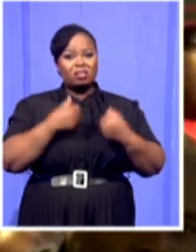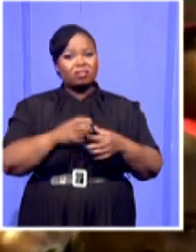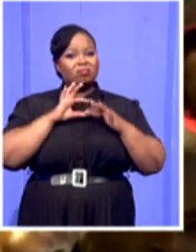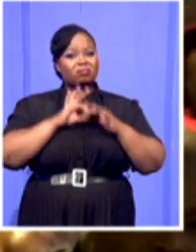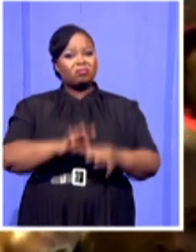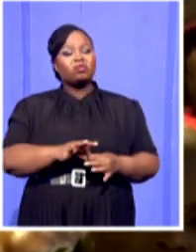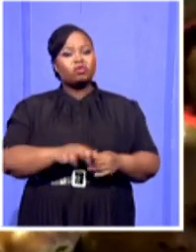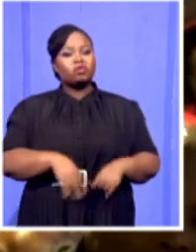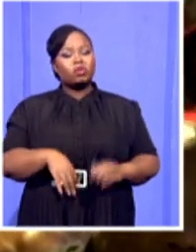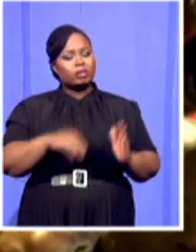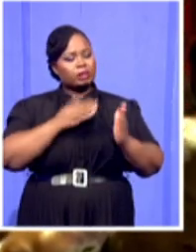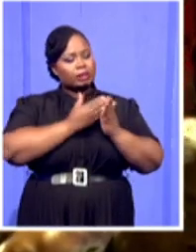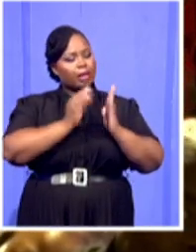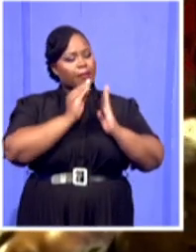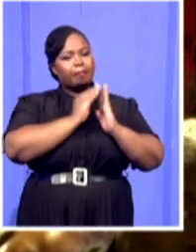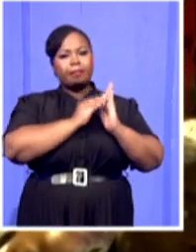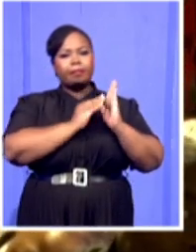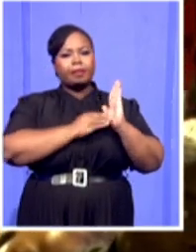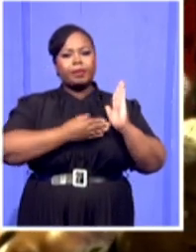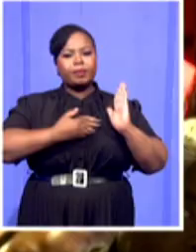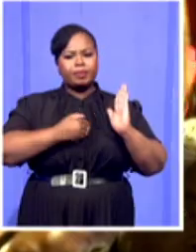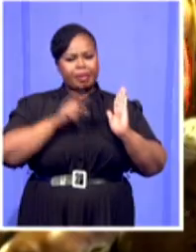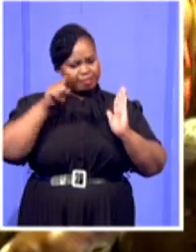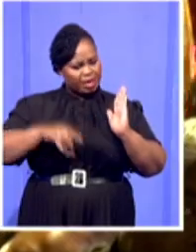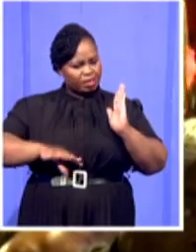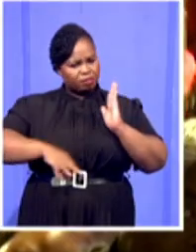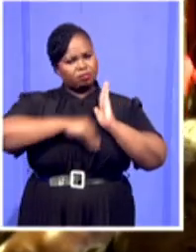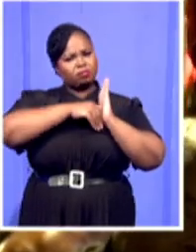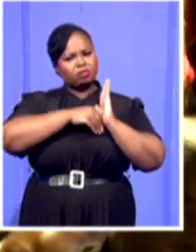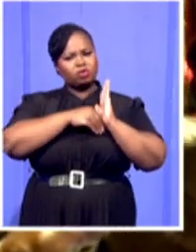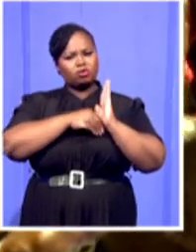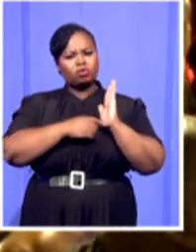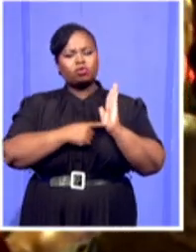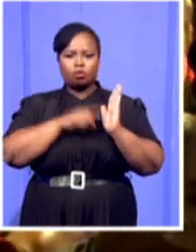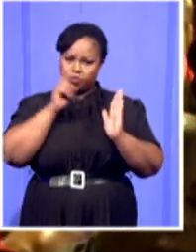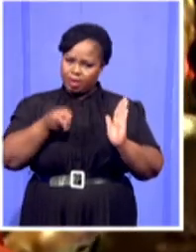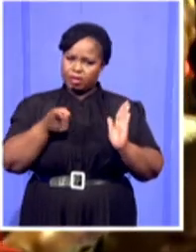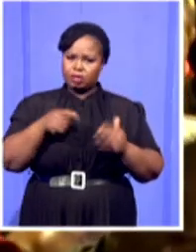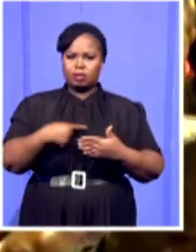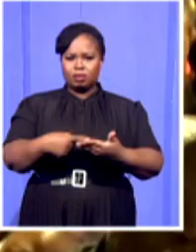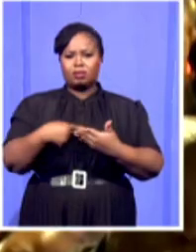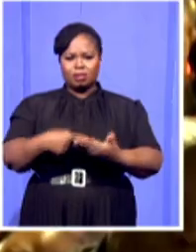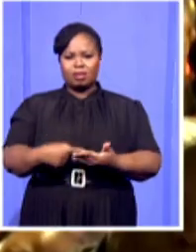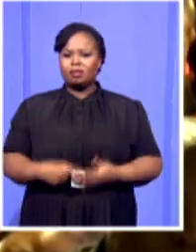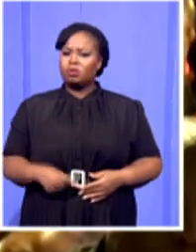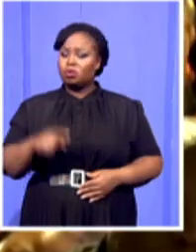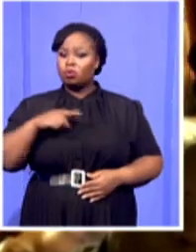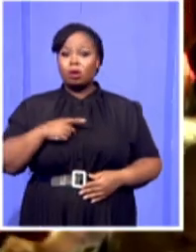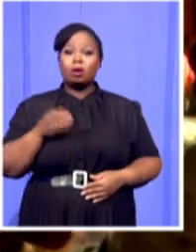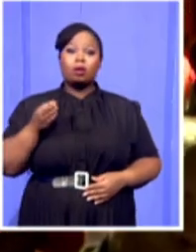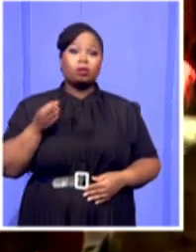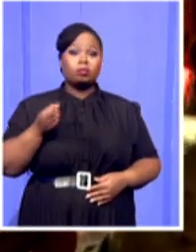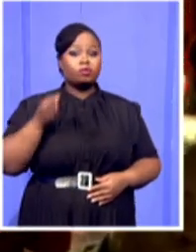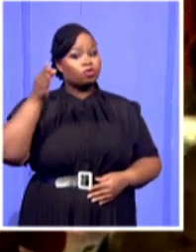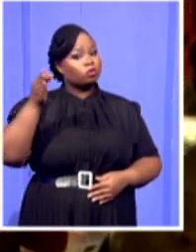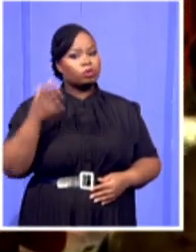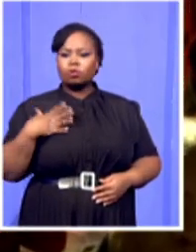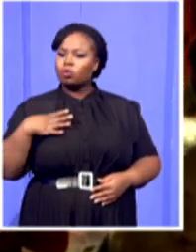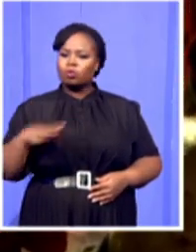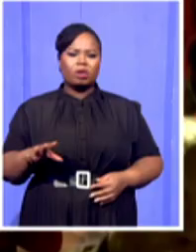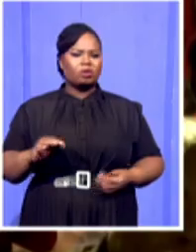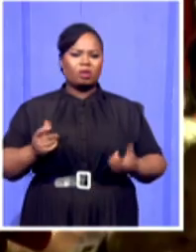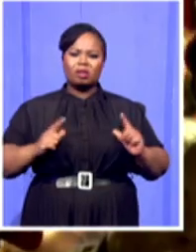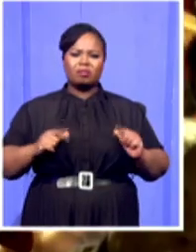to minutes, but they must be located within the program and been spoken to, so that in future we do not allow